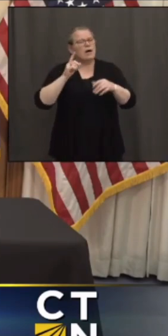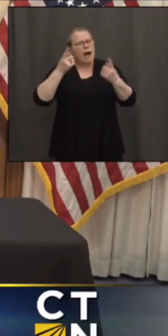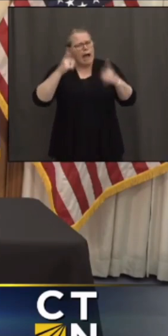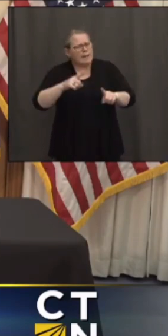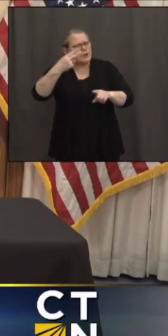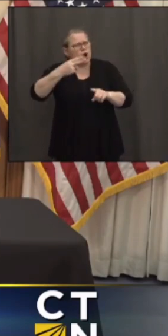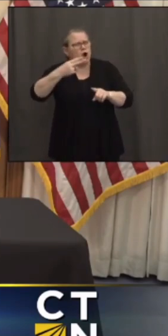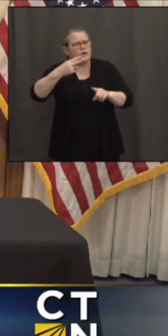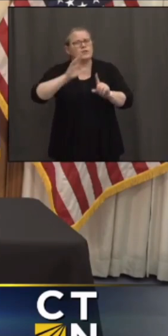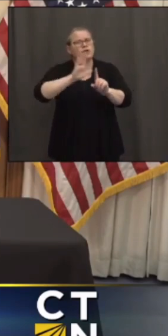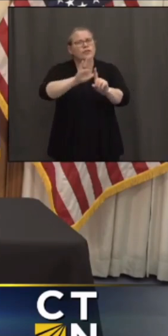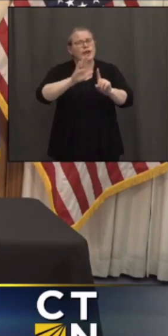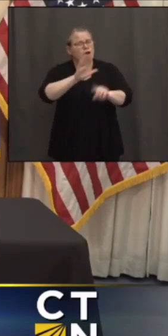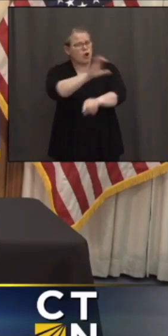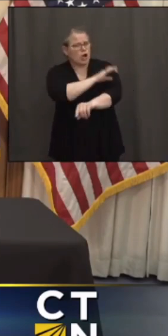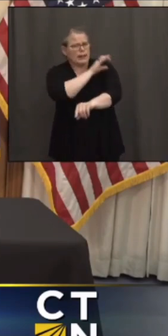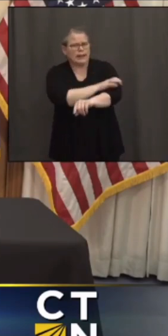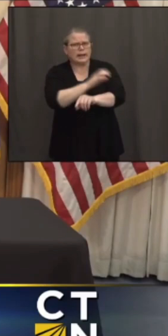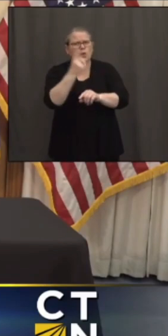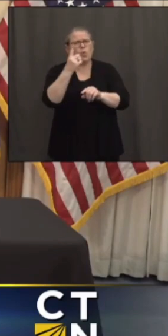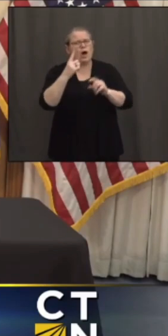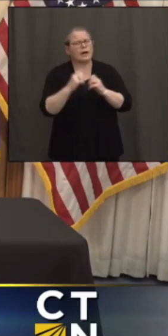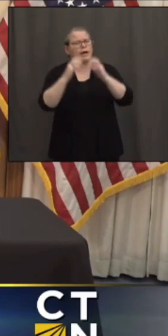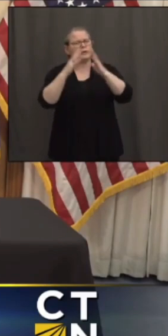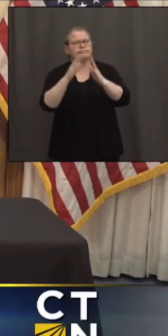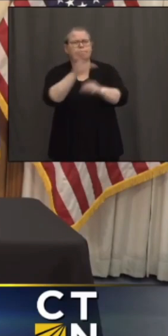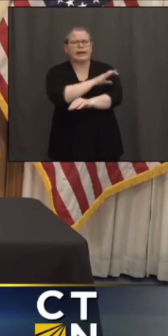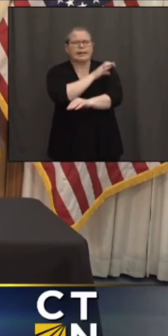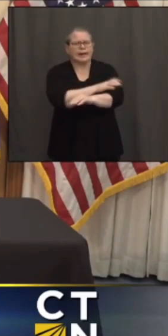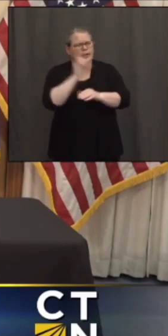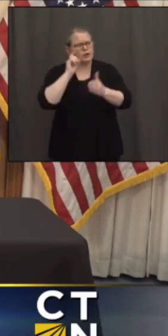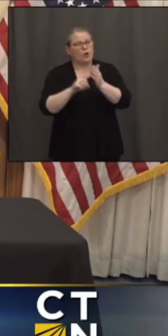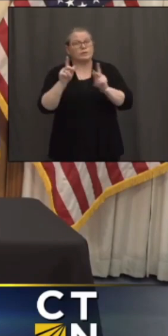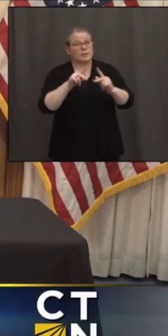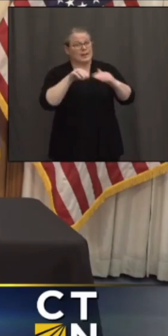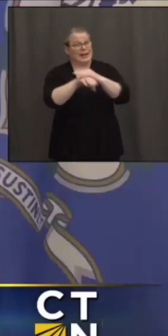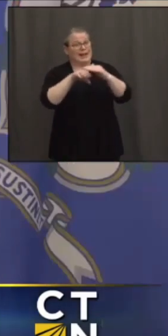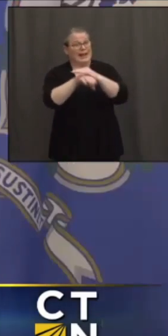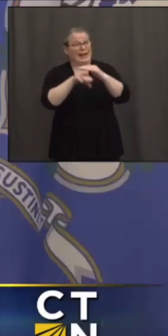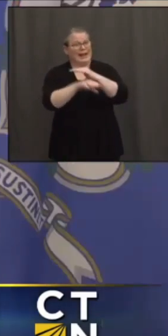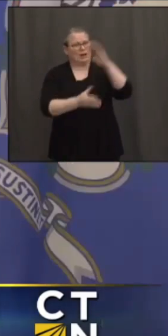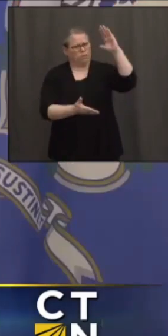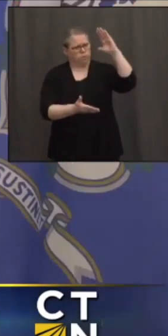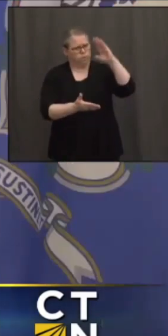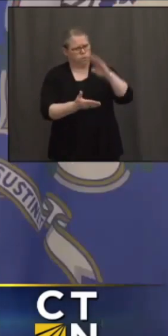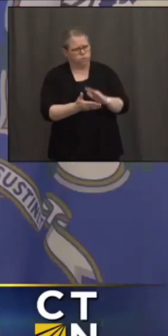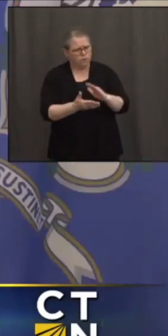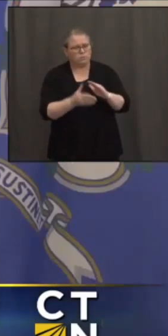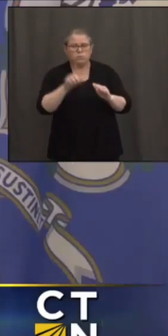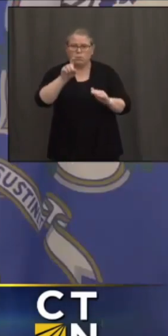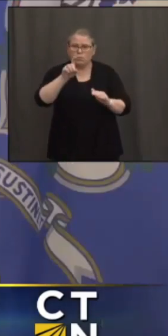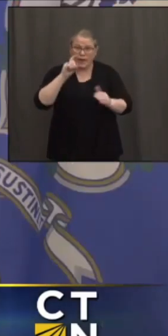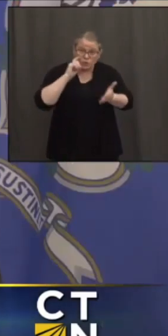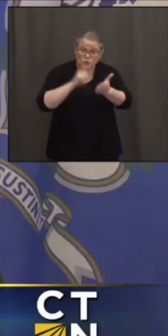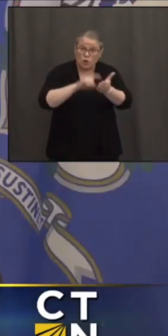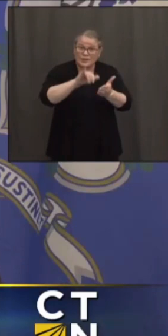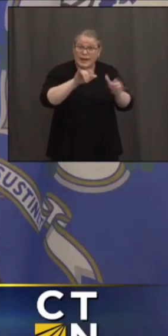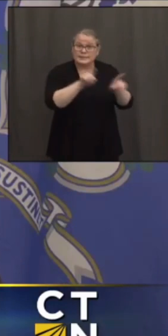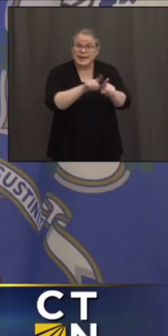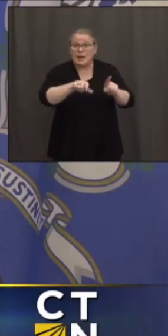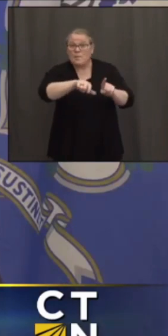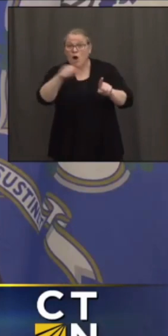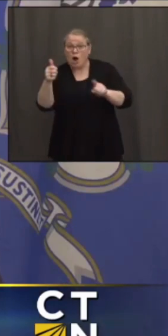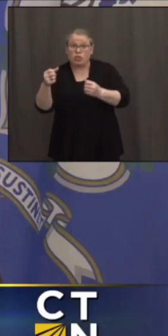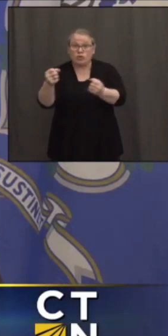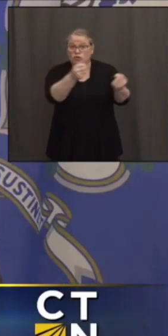around the state? And then also just wondering what's the latest with the J&J news as well? We are noticing a little less demand on some of our